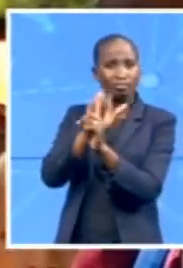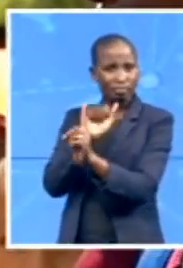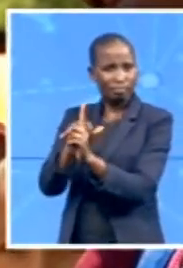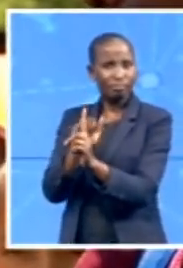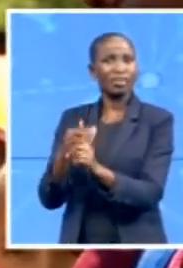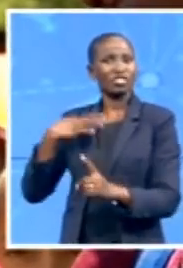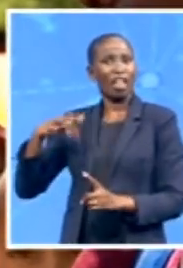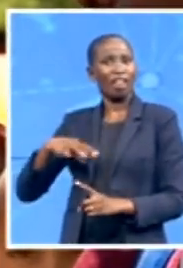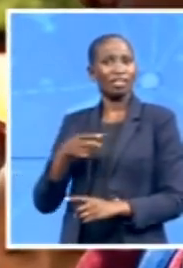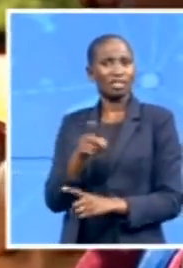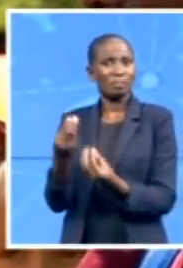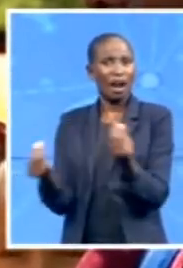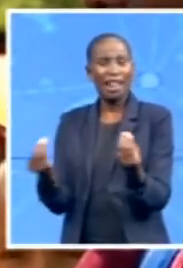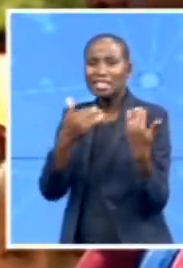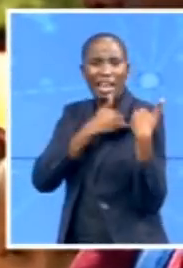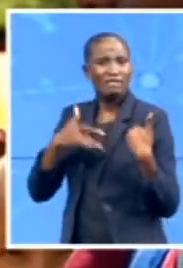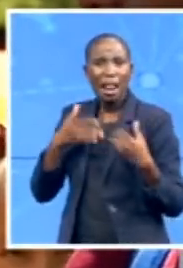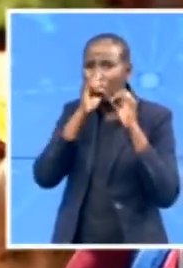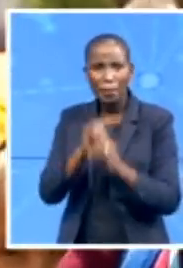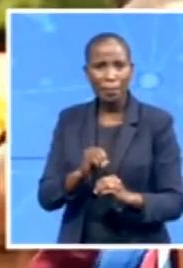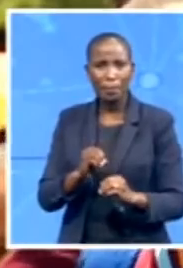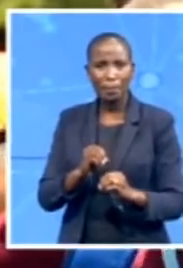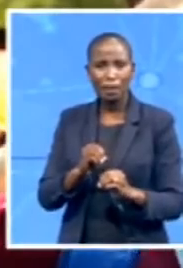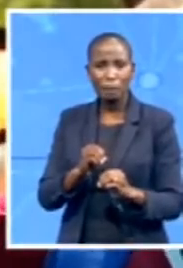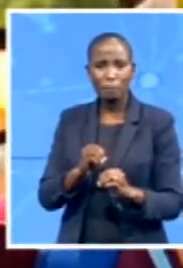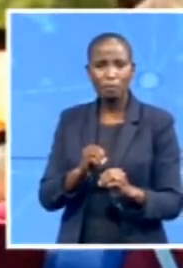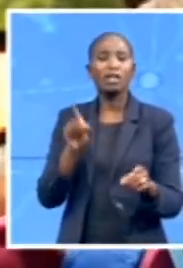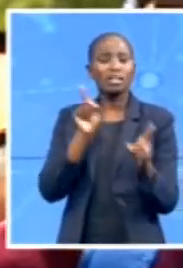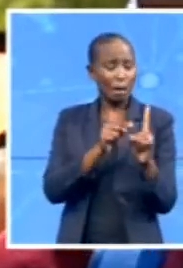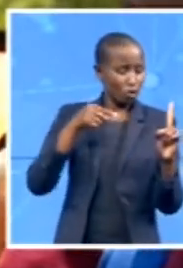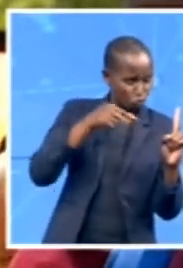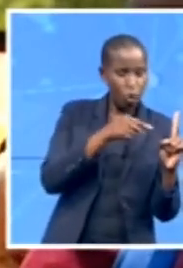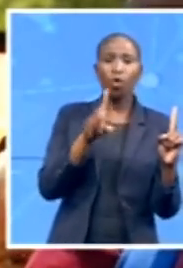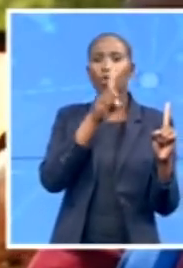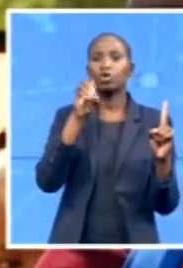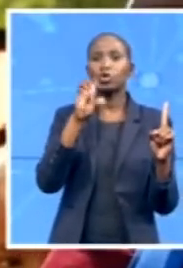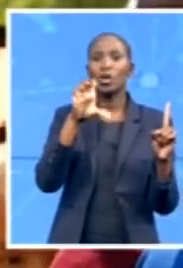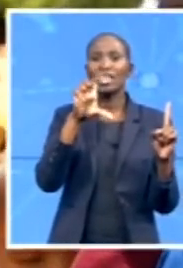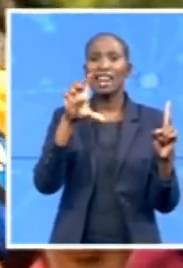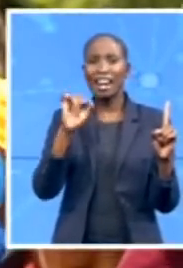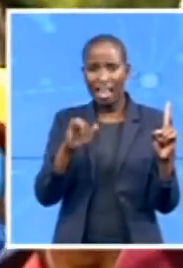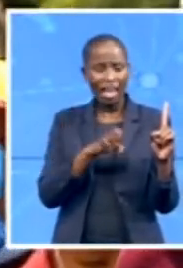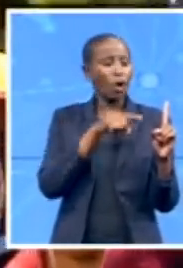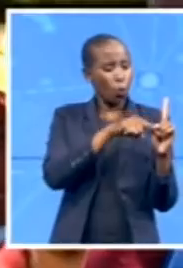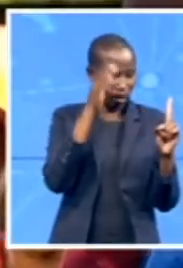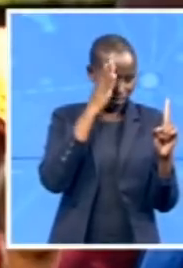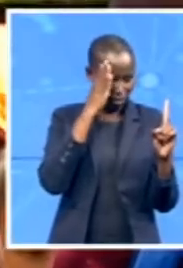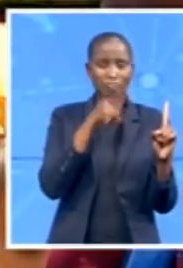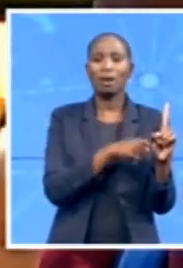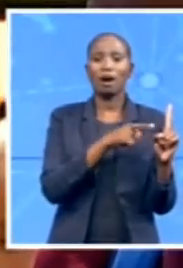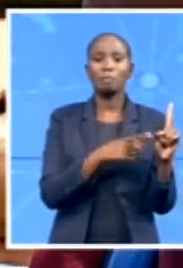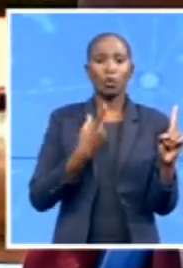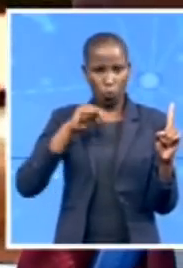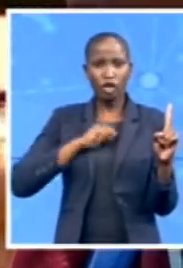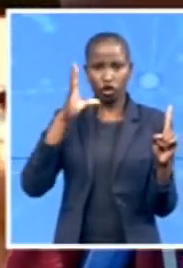safe ene ende ka bone wa itse rona ba simane wa itse gore most rap re bua thata hanka dlalla ko